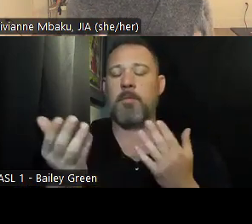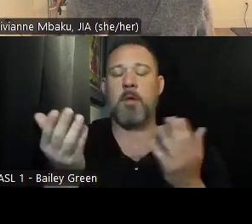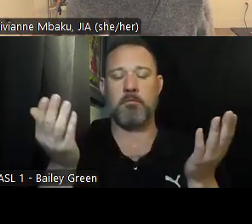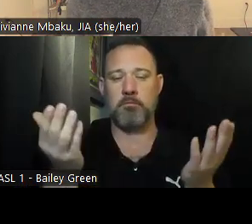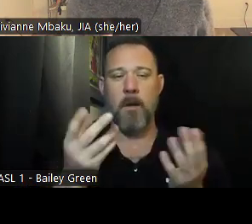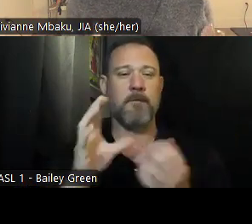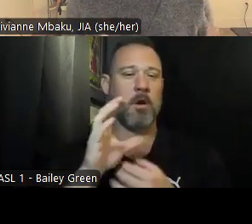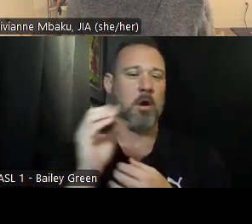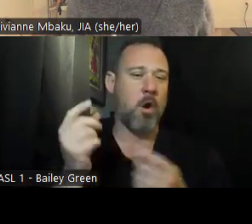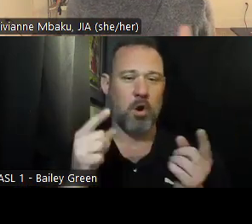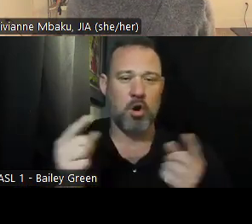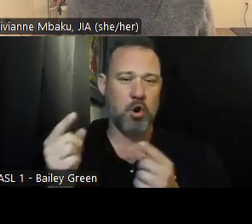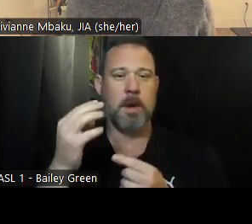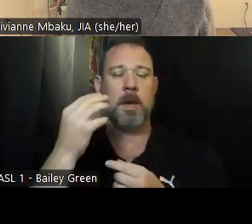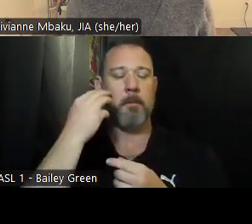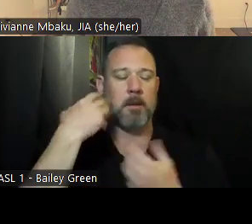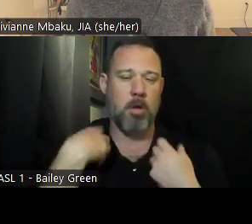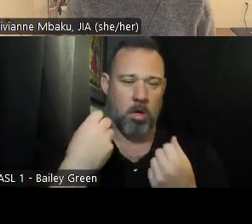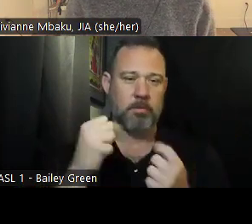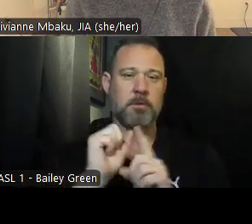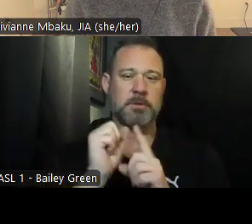like a co-occurring mental health condition.